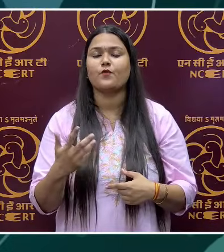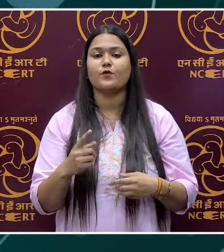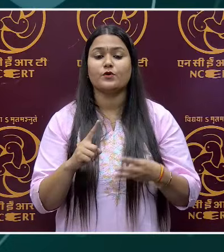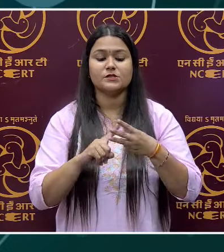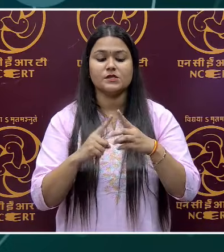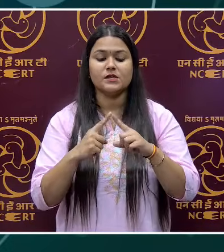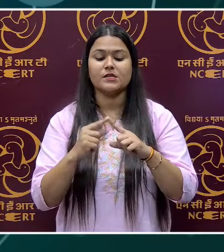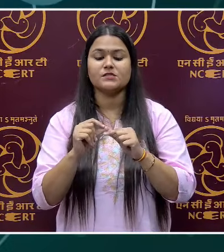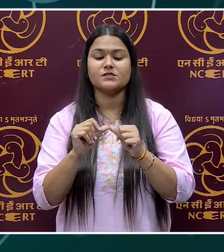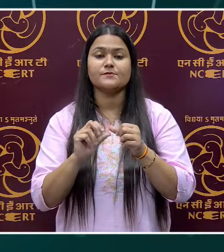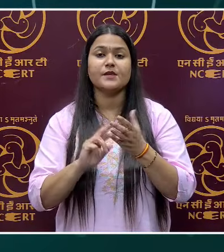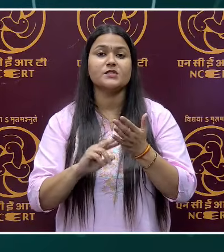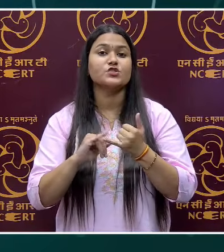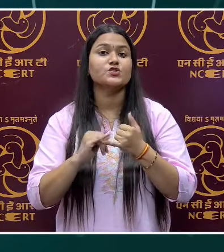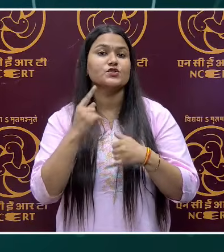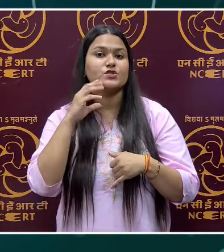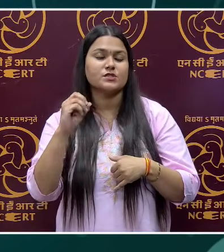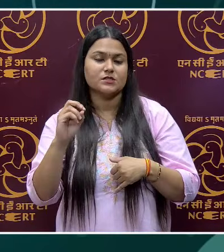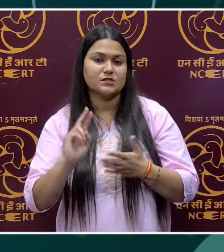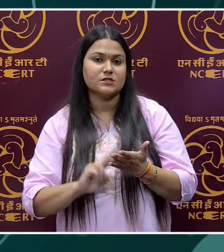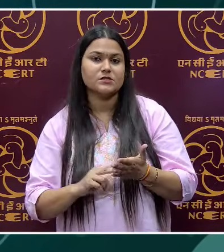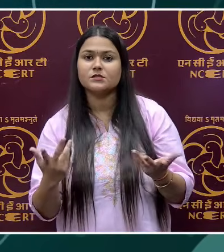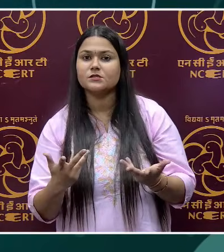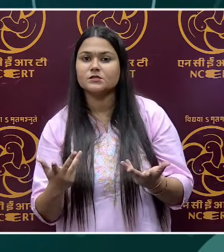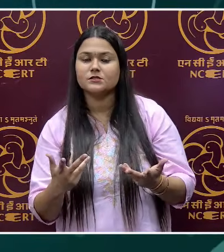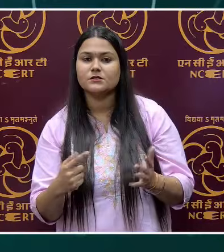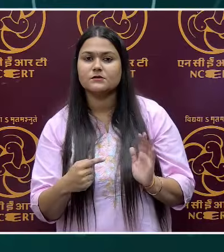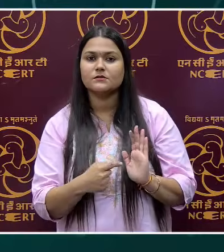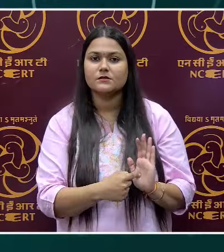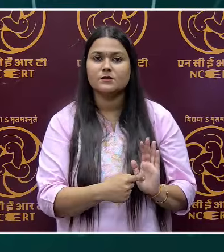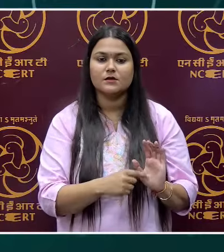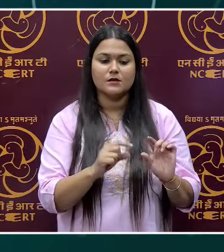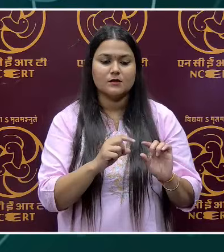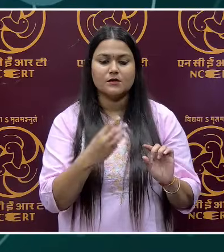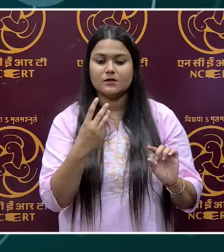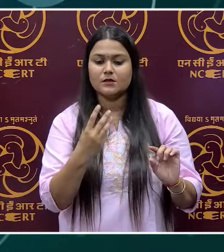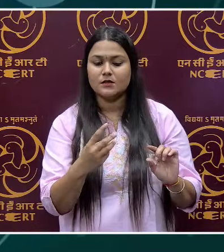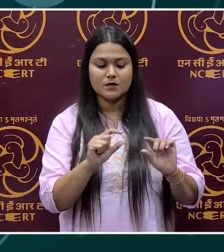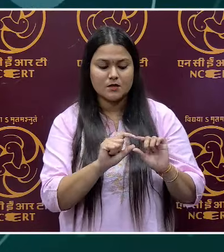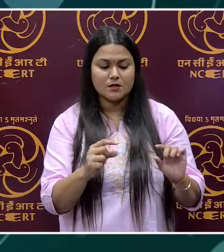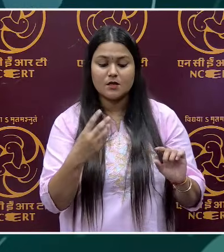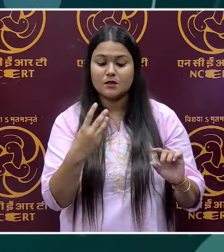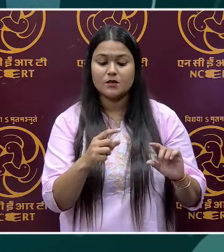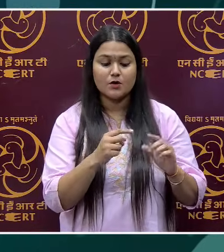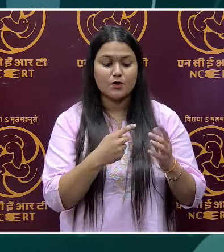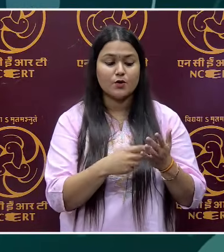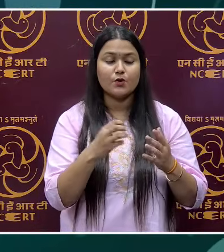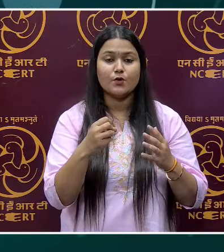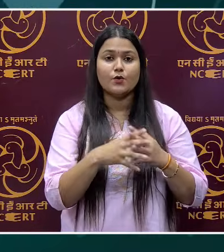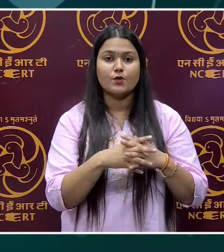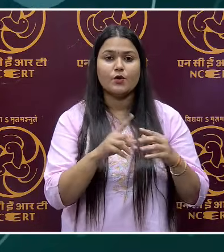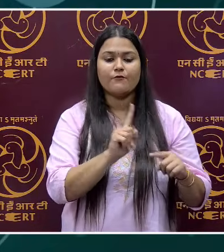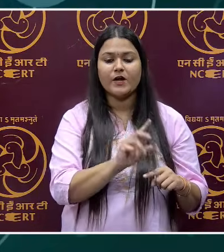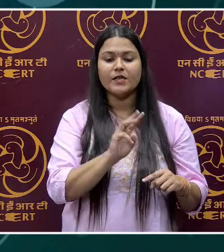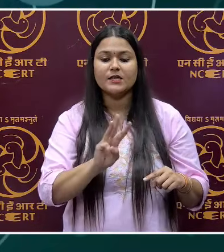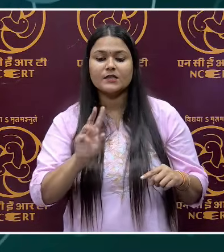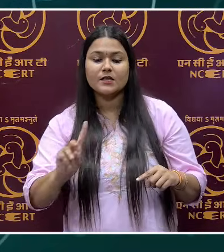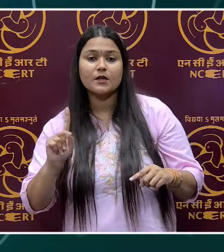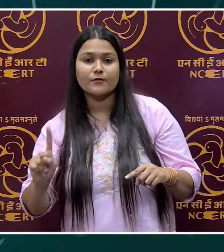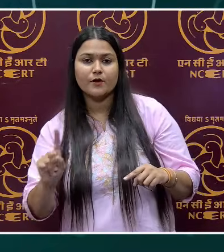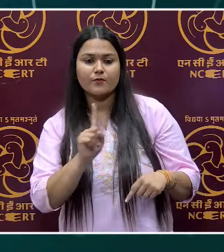this? You can see there will be, this is the third one, third row. There are the coefficients 1, 3, 3 and 1. You